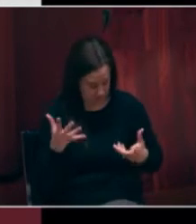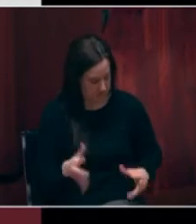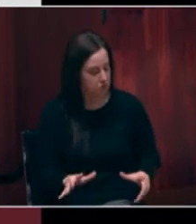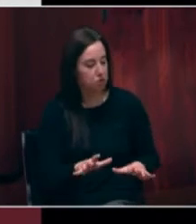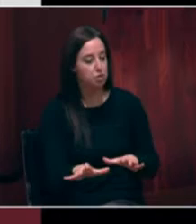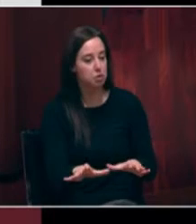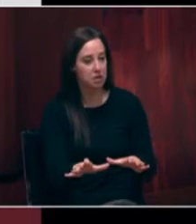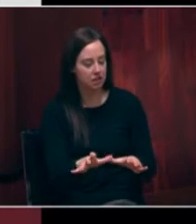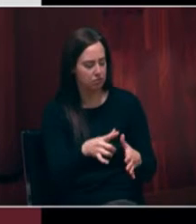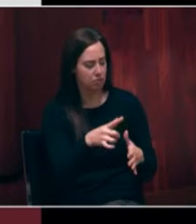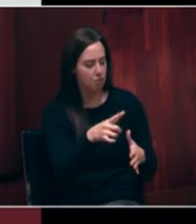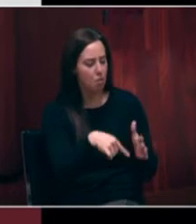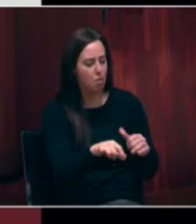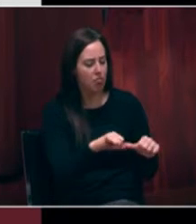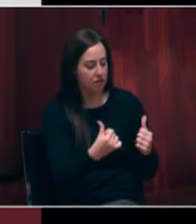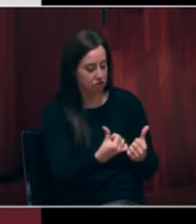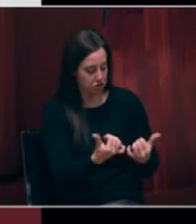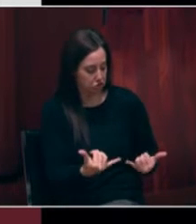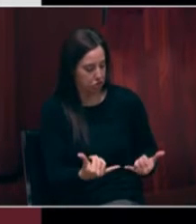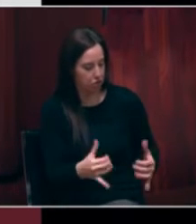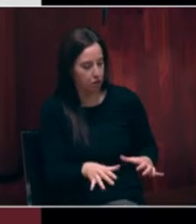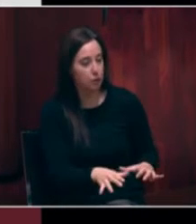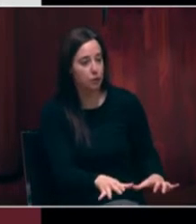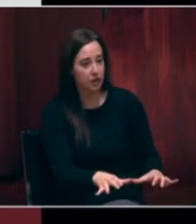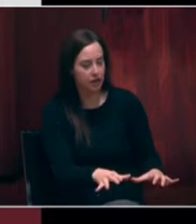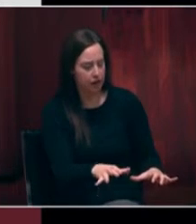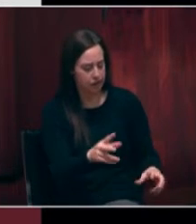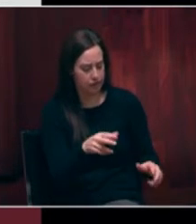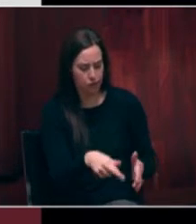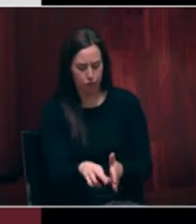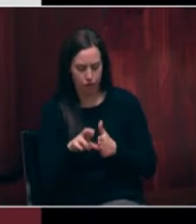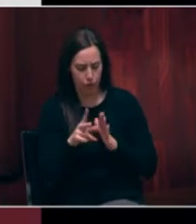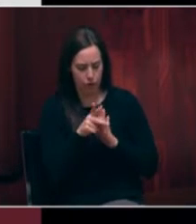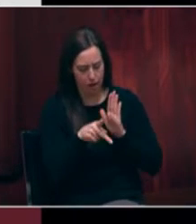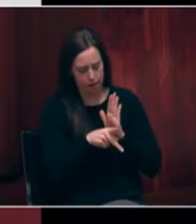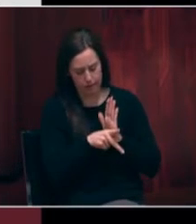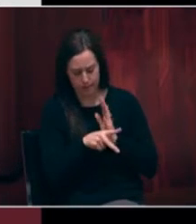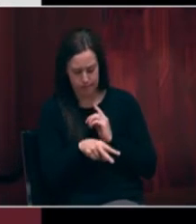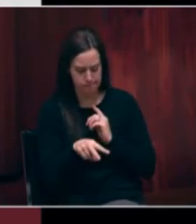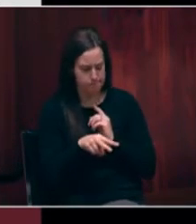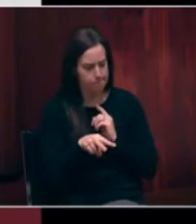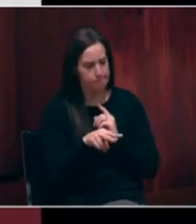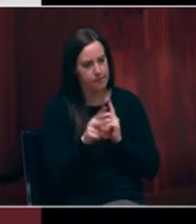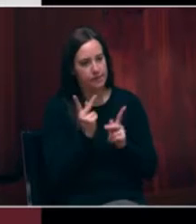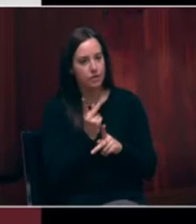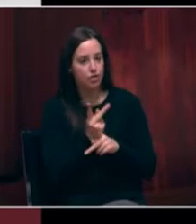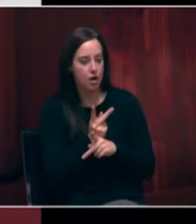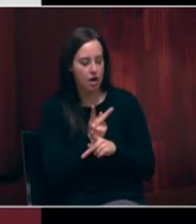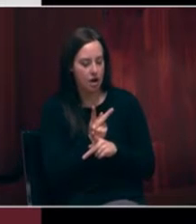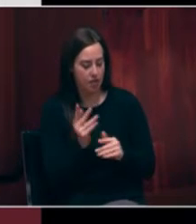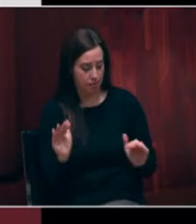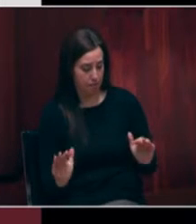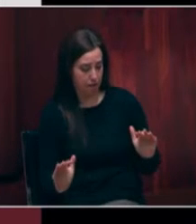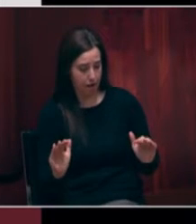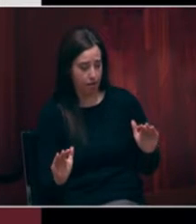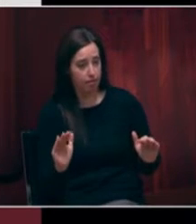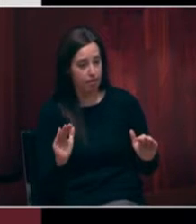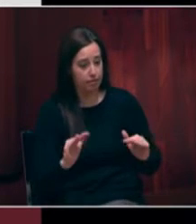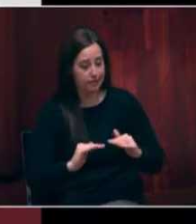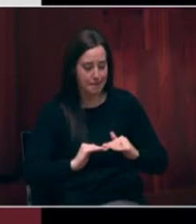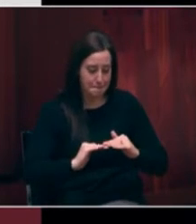are agencies currently doing, looking at our own policies and trying to make the best decision about what's the balance that is the minimum